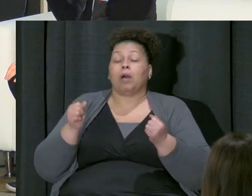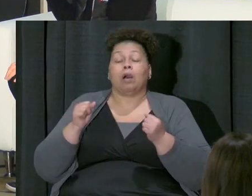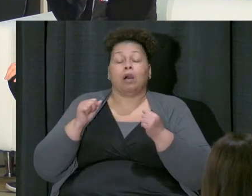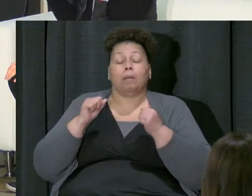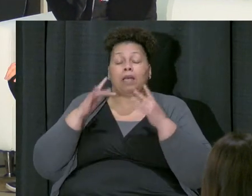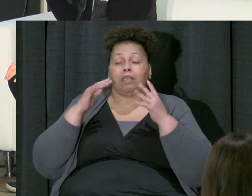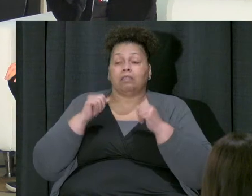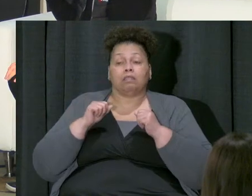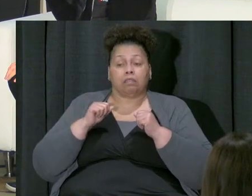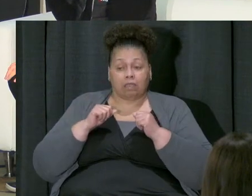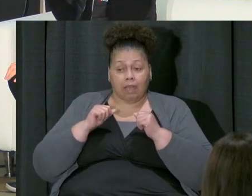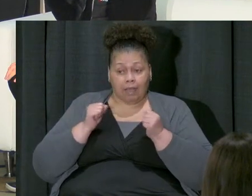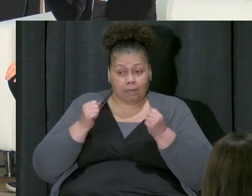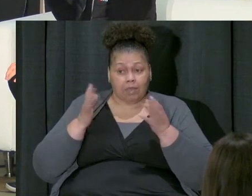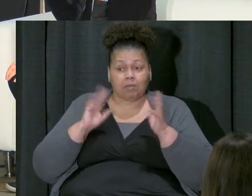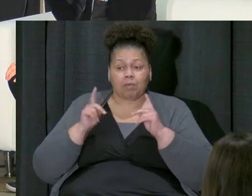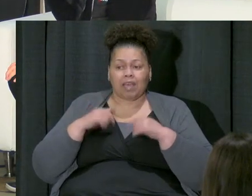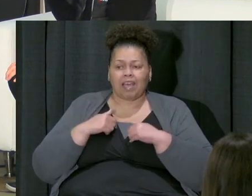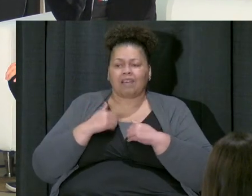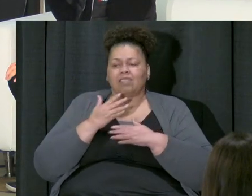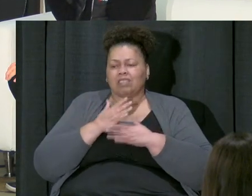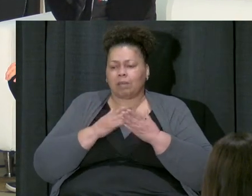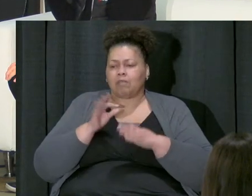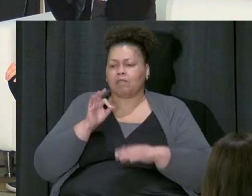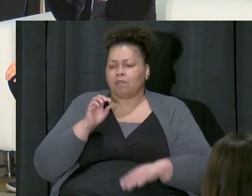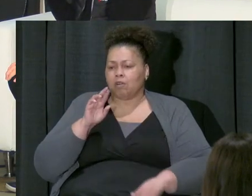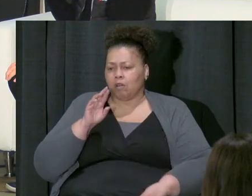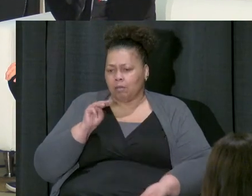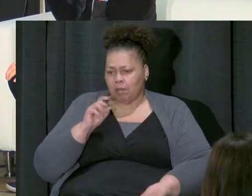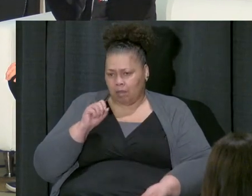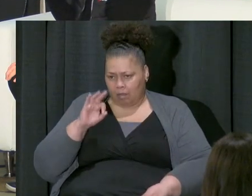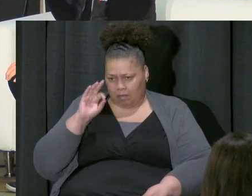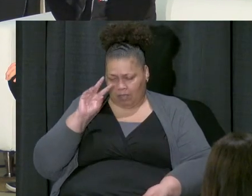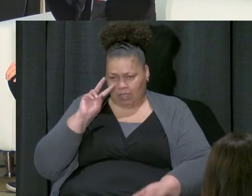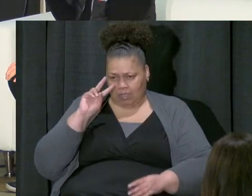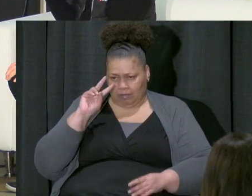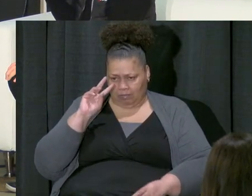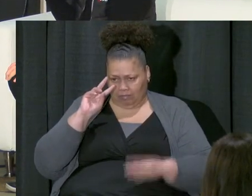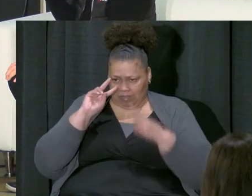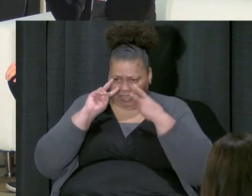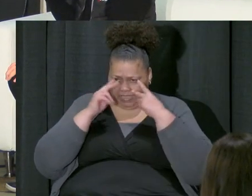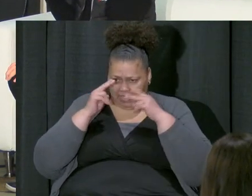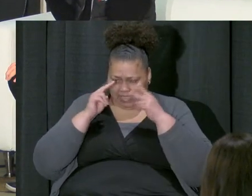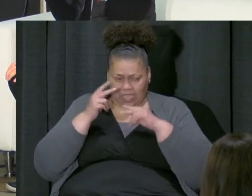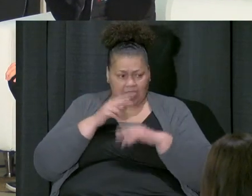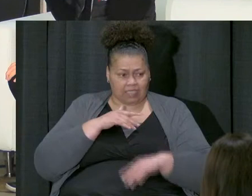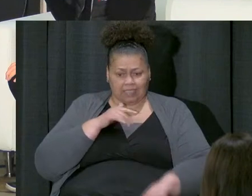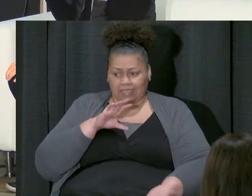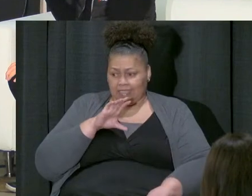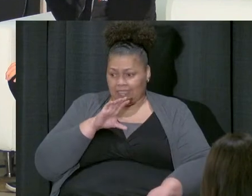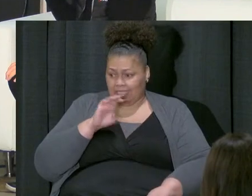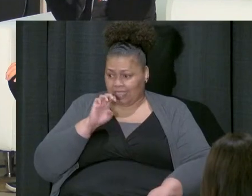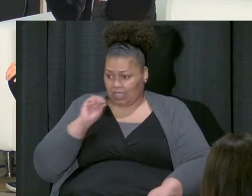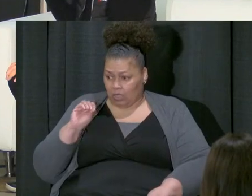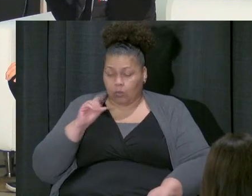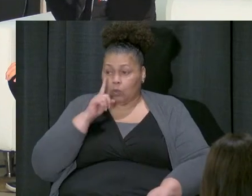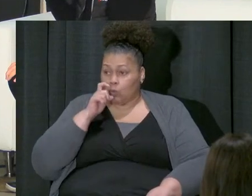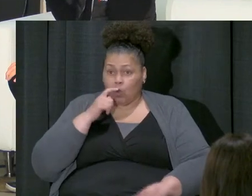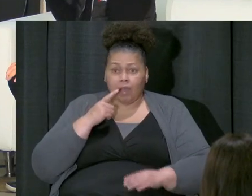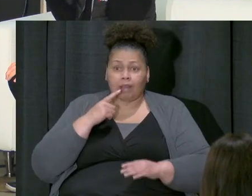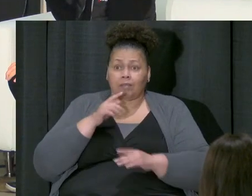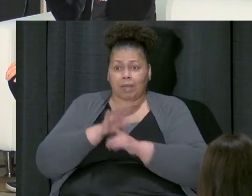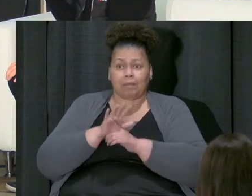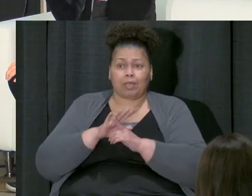dyslexia. Mm-hmm. And CEOs of corporations, very large corporations that are well known that have it too.